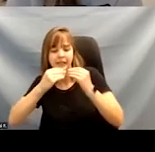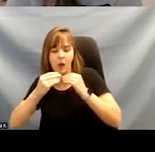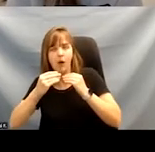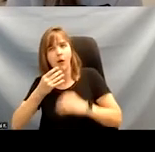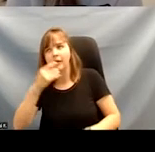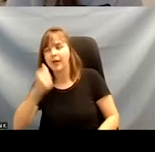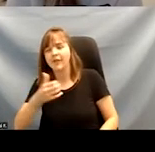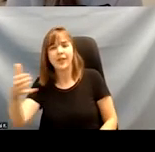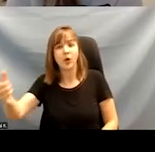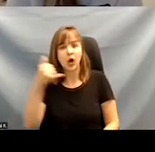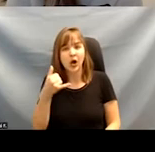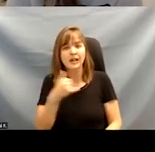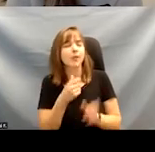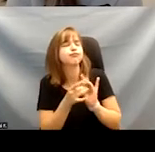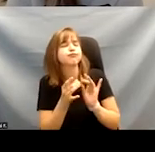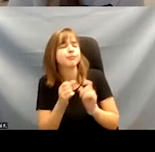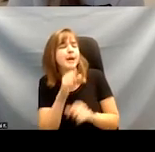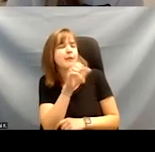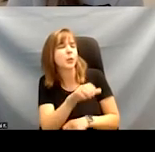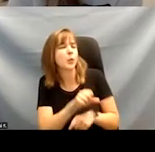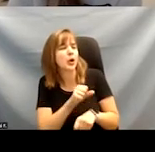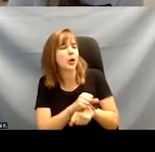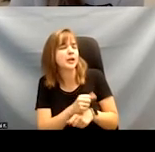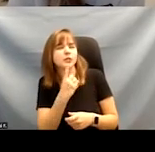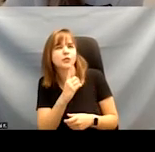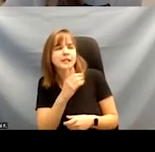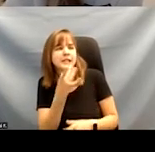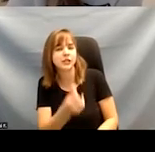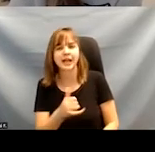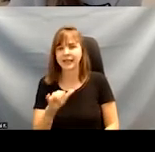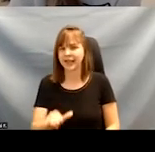scale more in that sense as well. Okay.